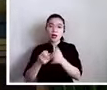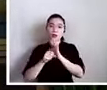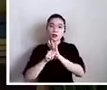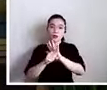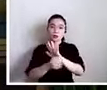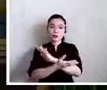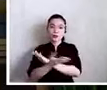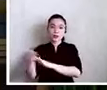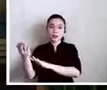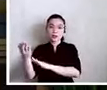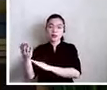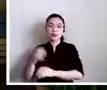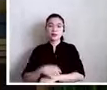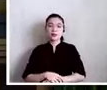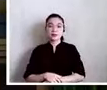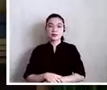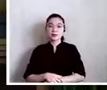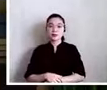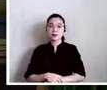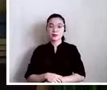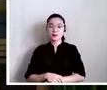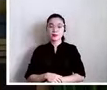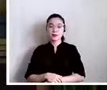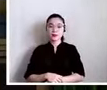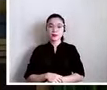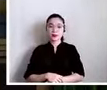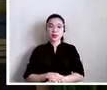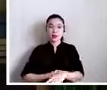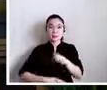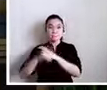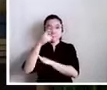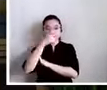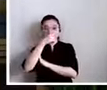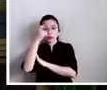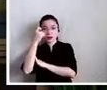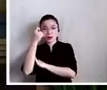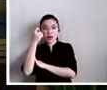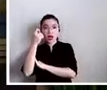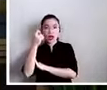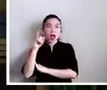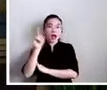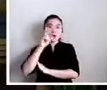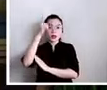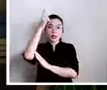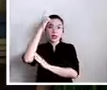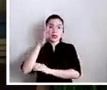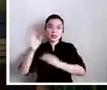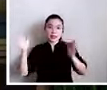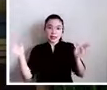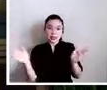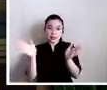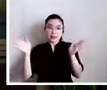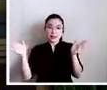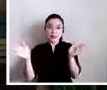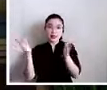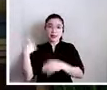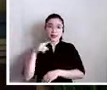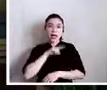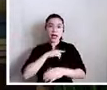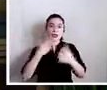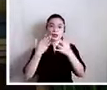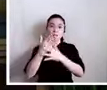mga good works because of what God has encouraged us in Jesus Christ. Why